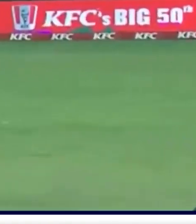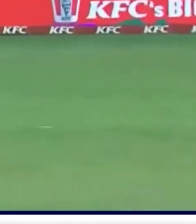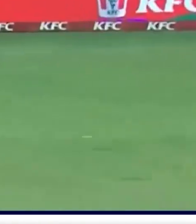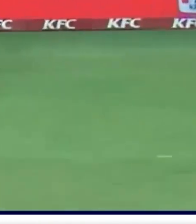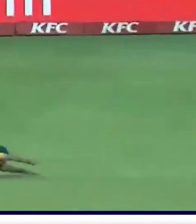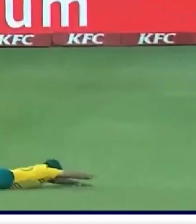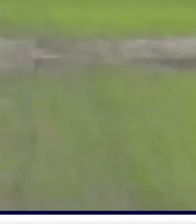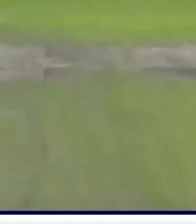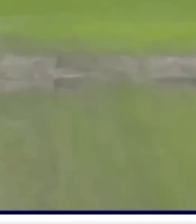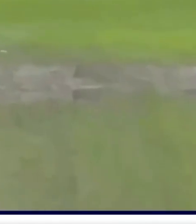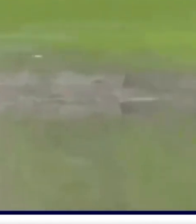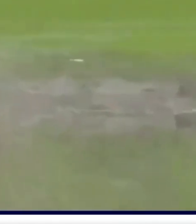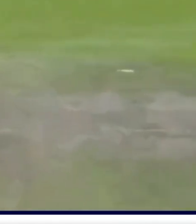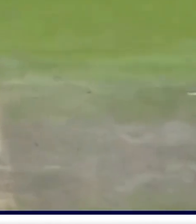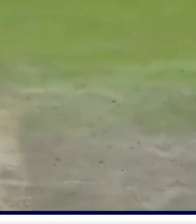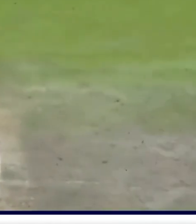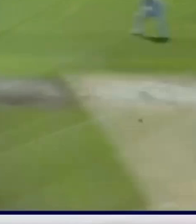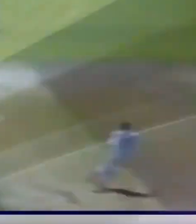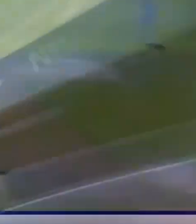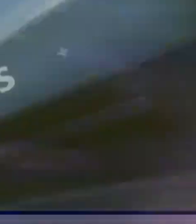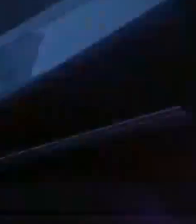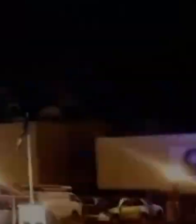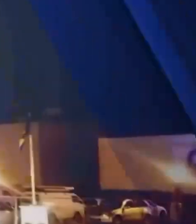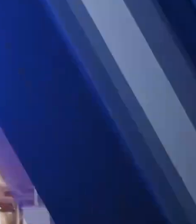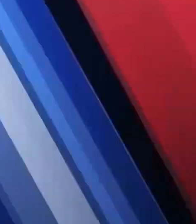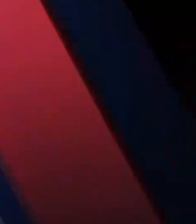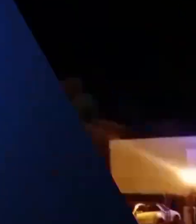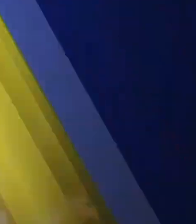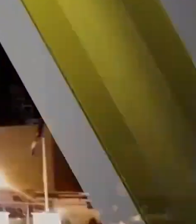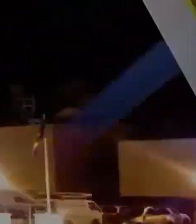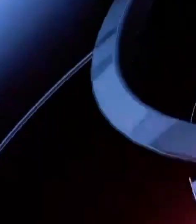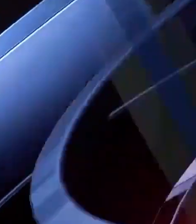Garry Cricketer of the Year award.